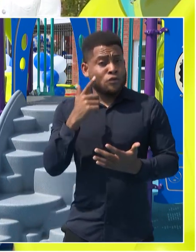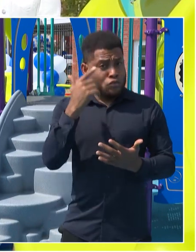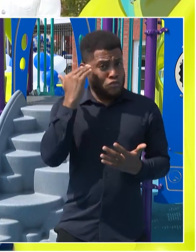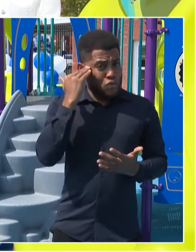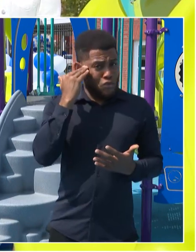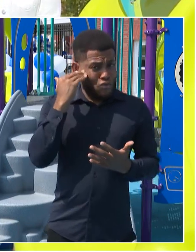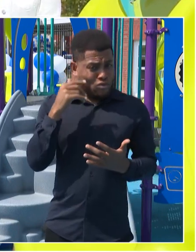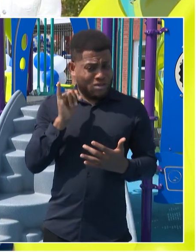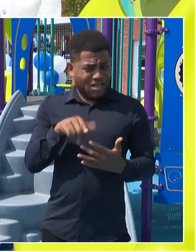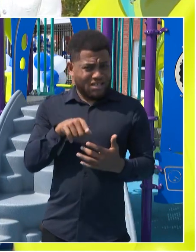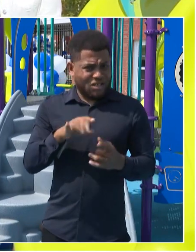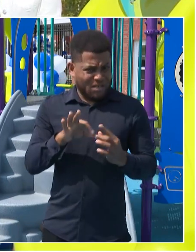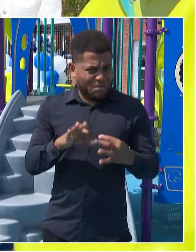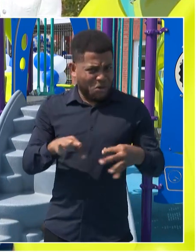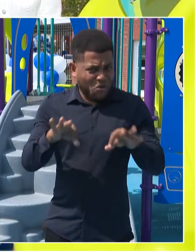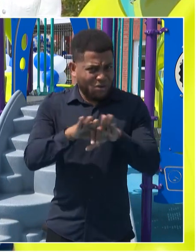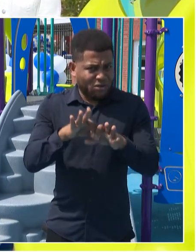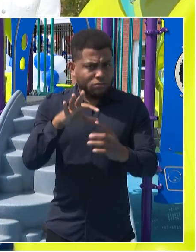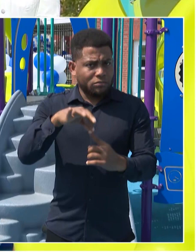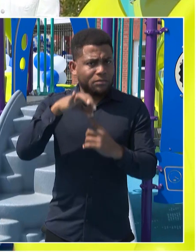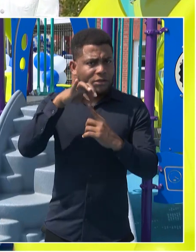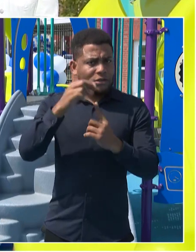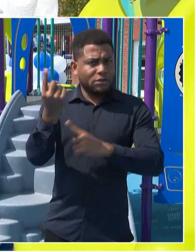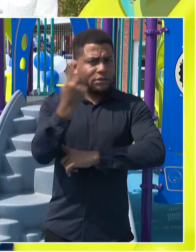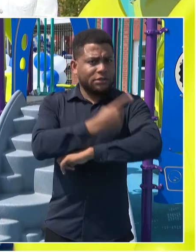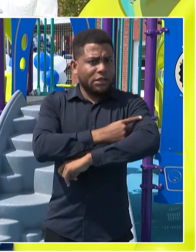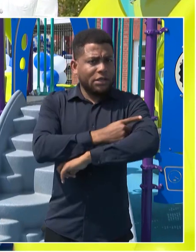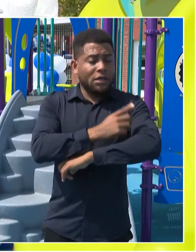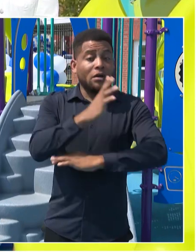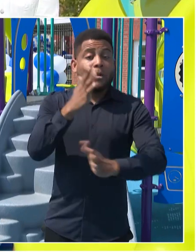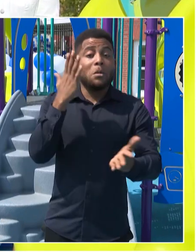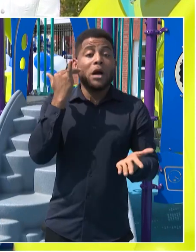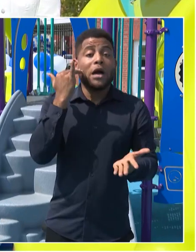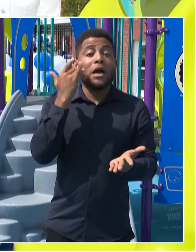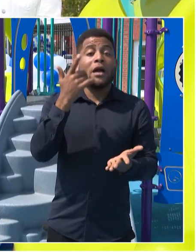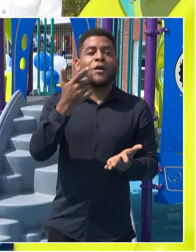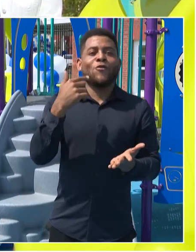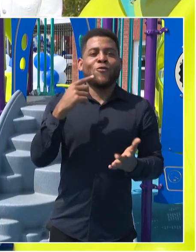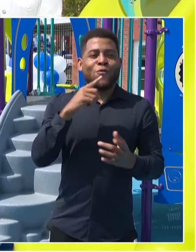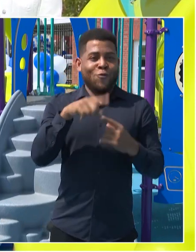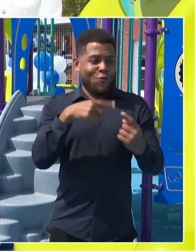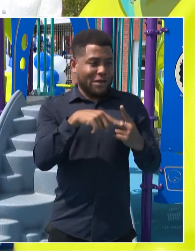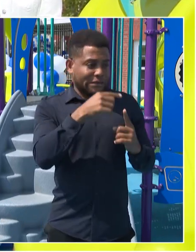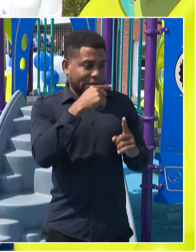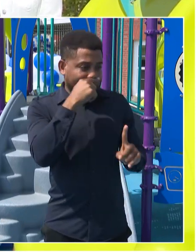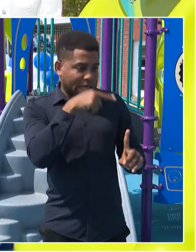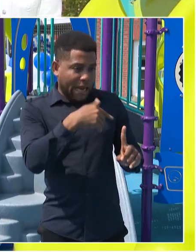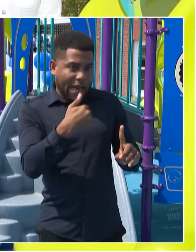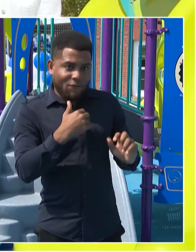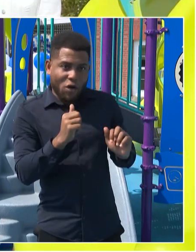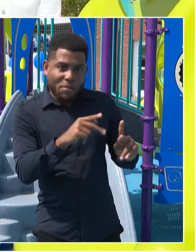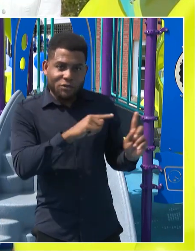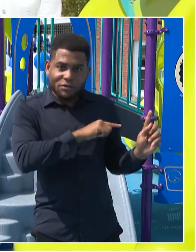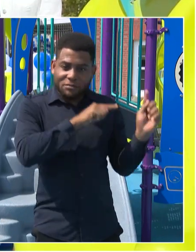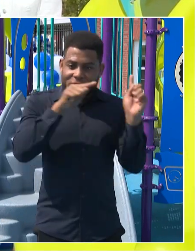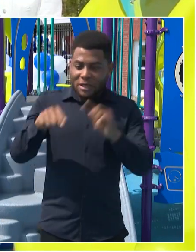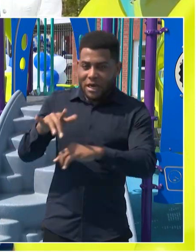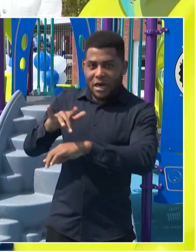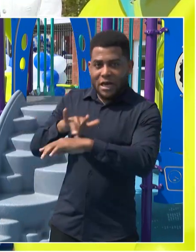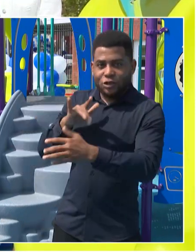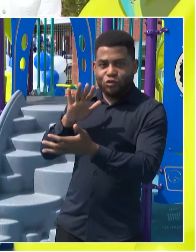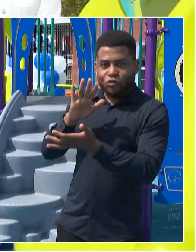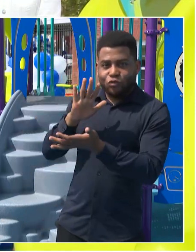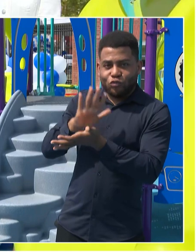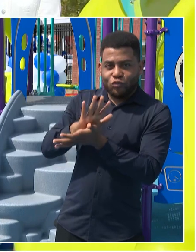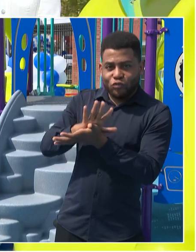our children attend high quality early childhood education programs, they are truly ready for what's next. They're